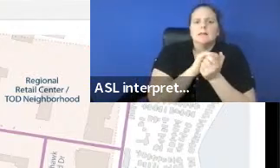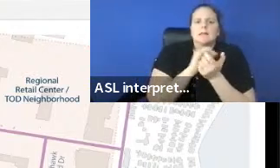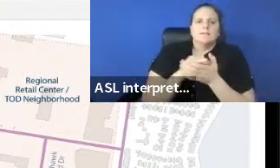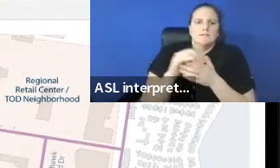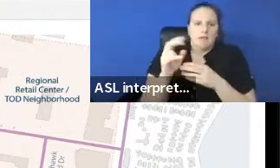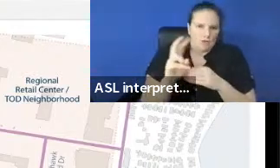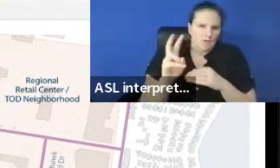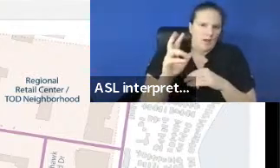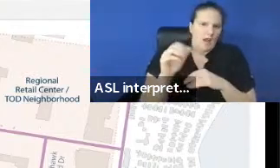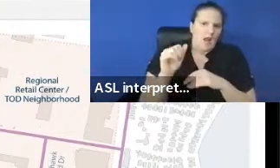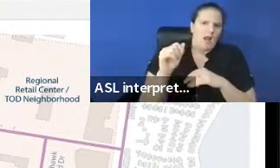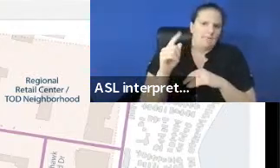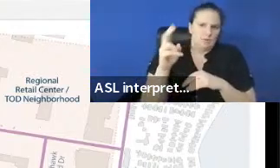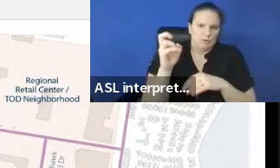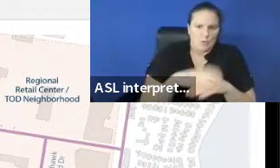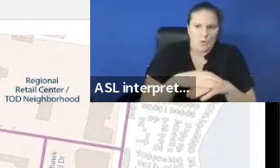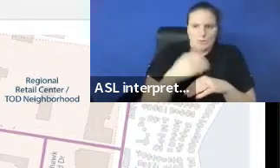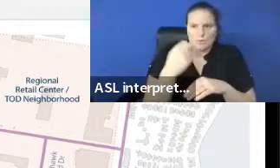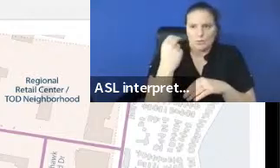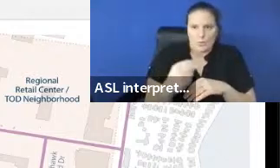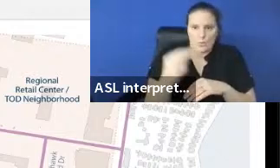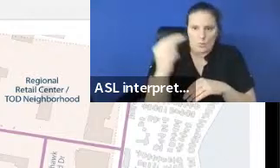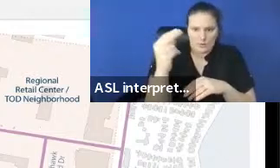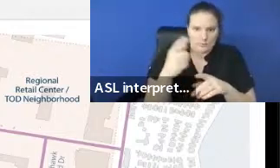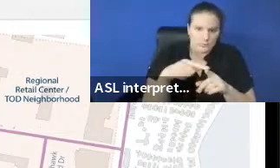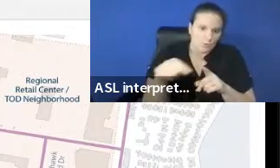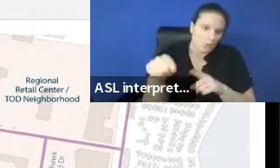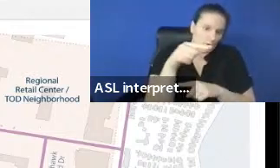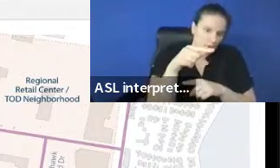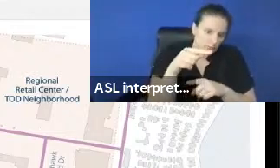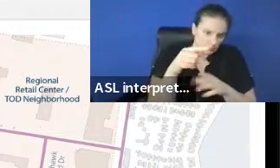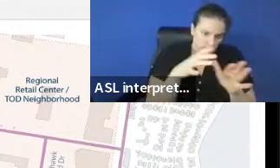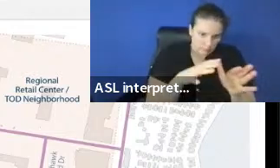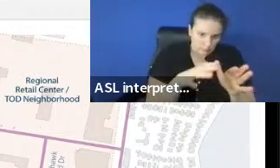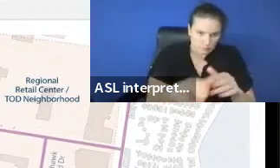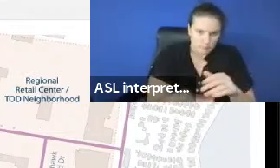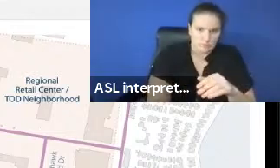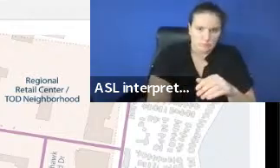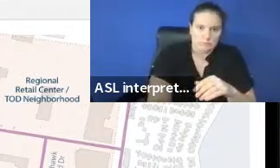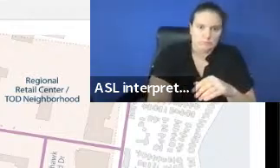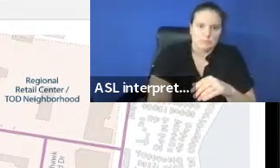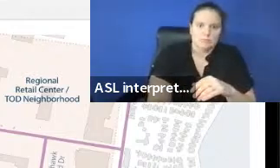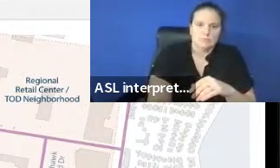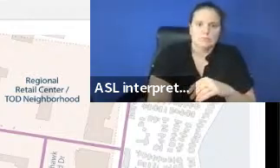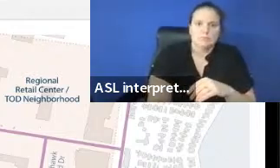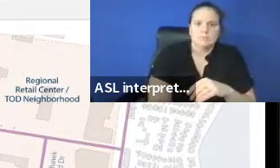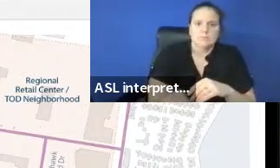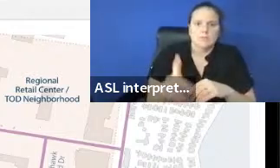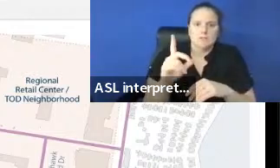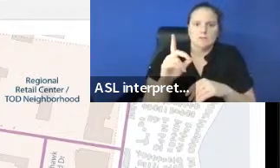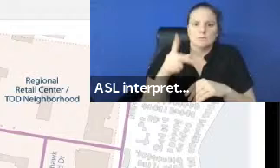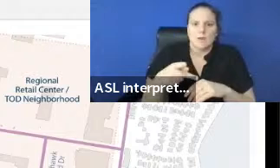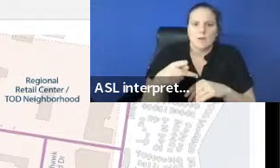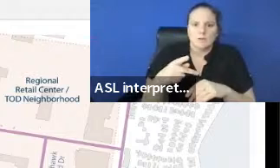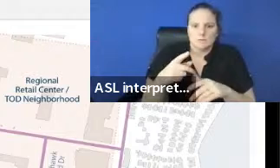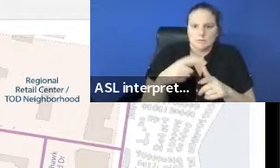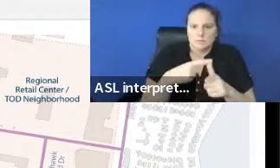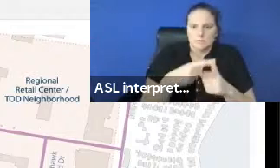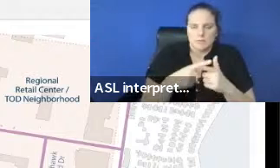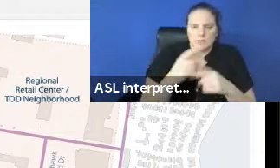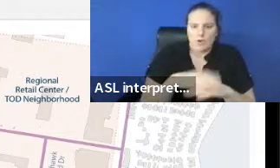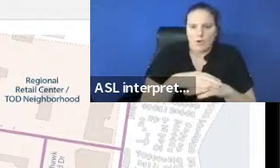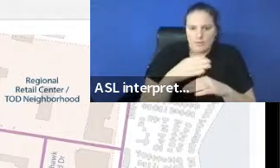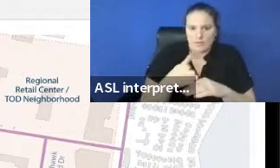Vancouver Avenue coming north, because it hooks around there, around Delta Park there, and gets on